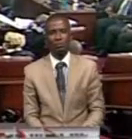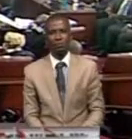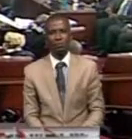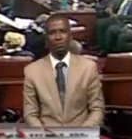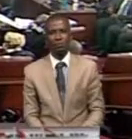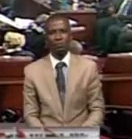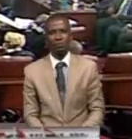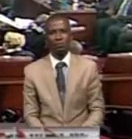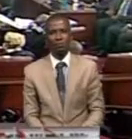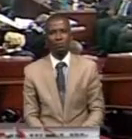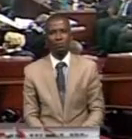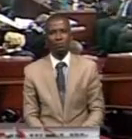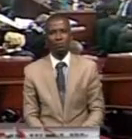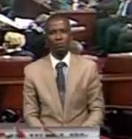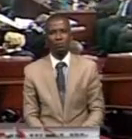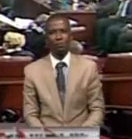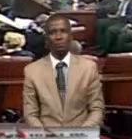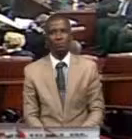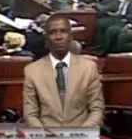Mr.